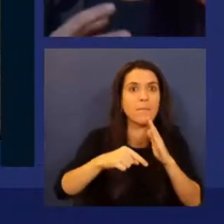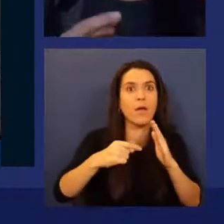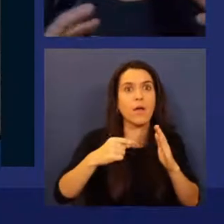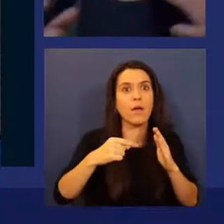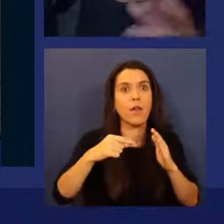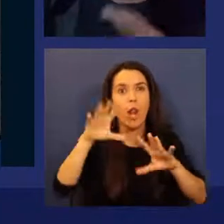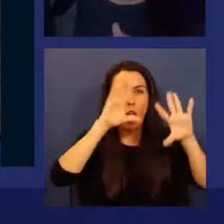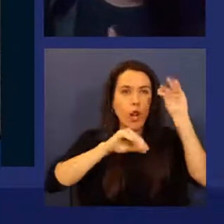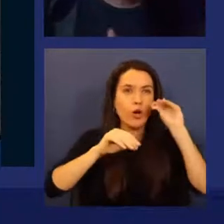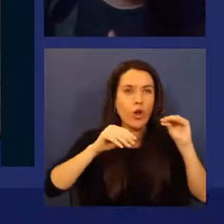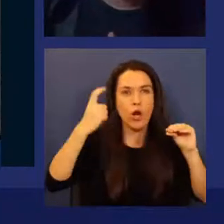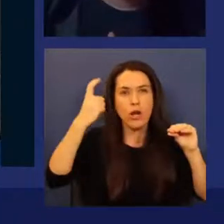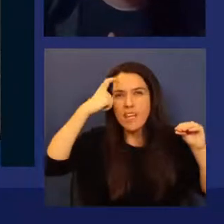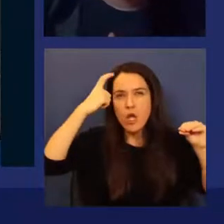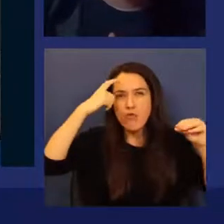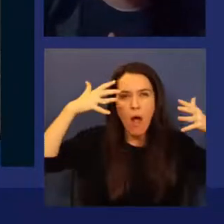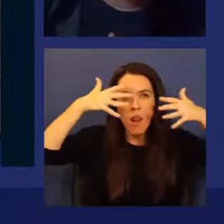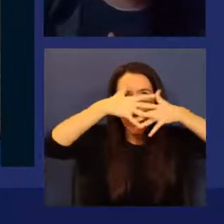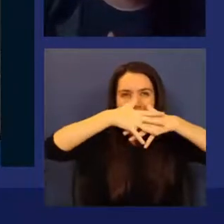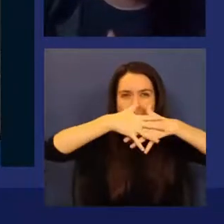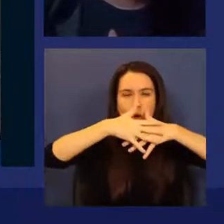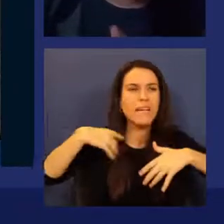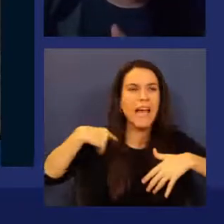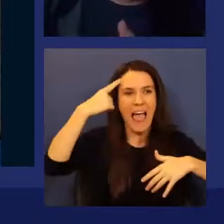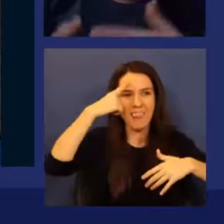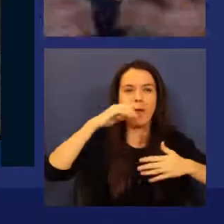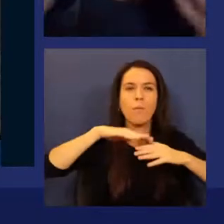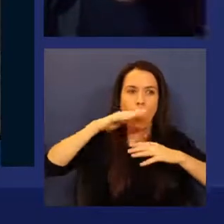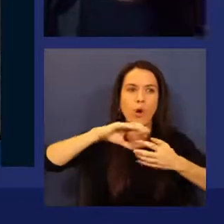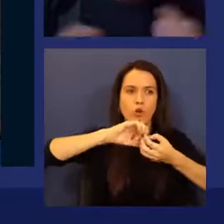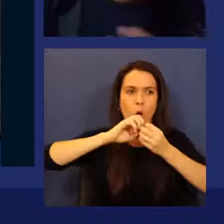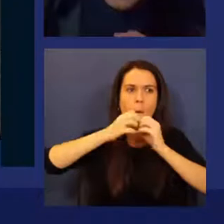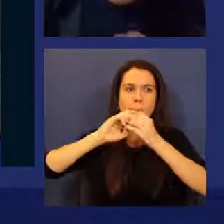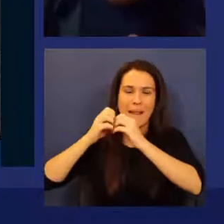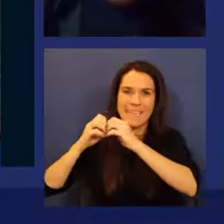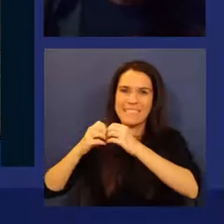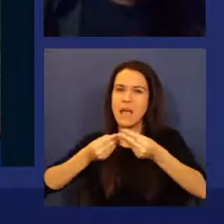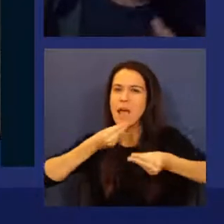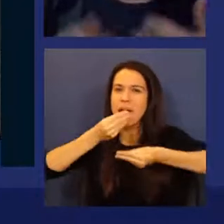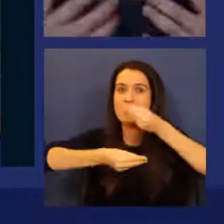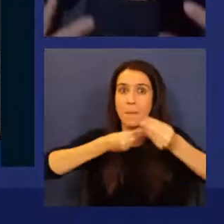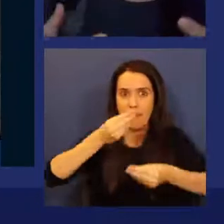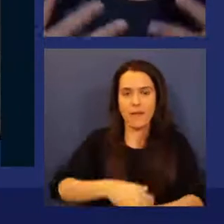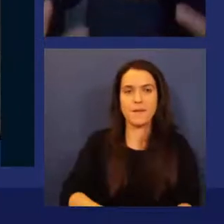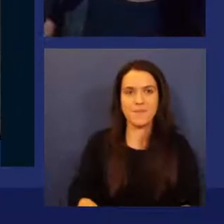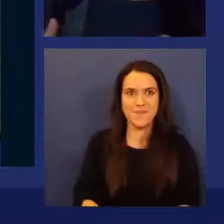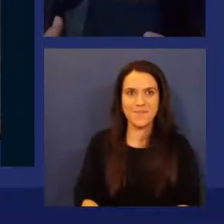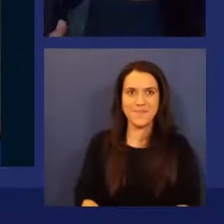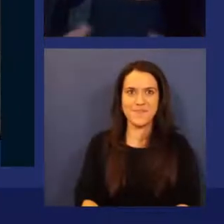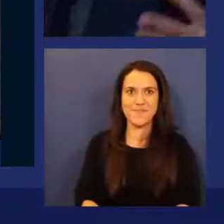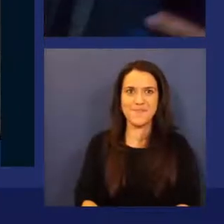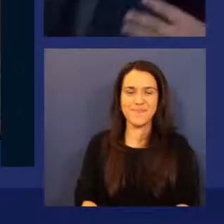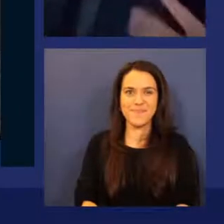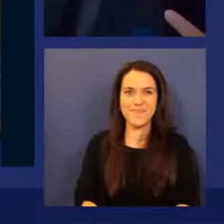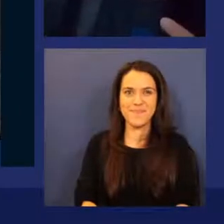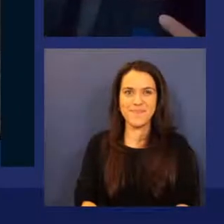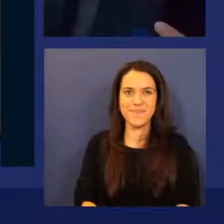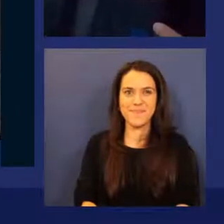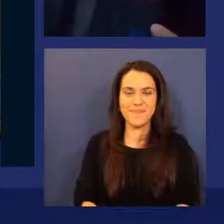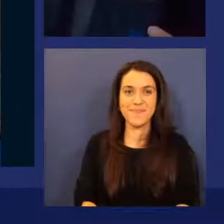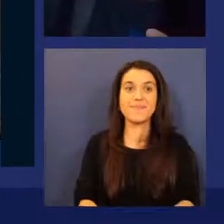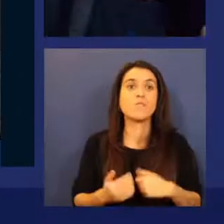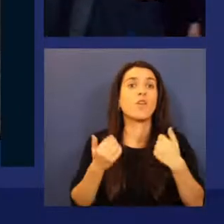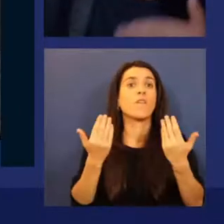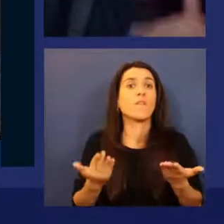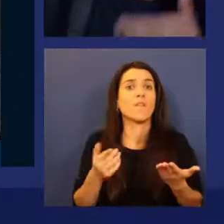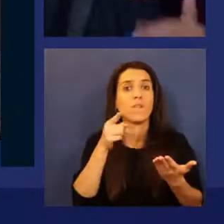gets exponentially more complex to create that explainability off the top of your head. So that's where tools come in, tools and